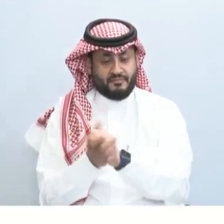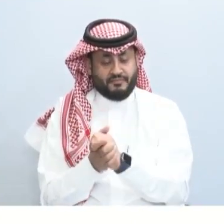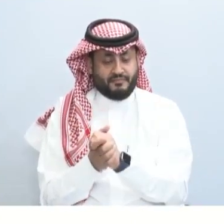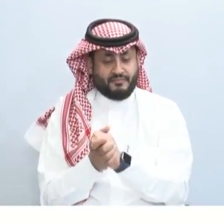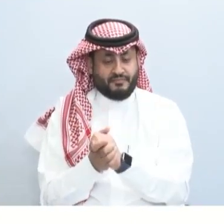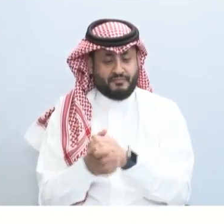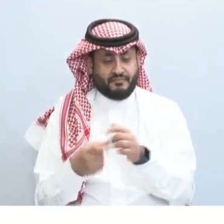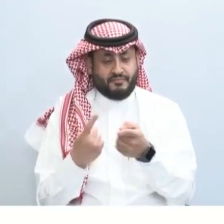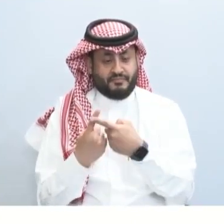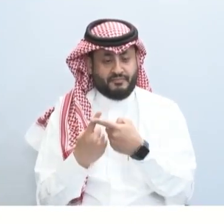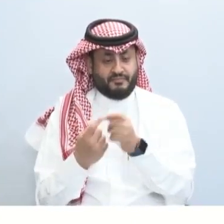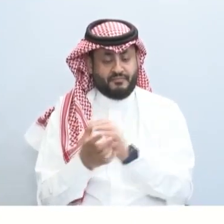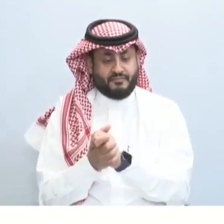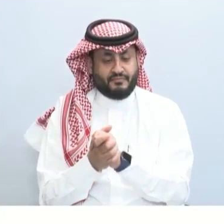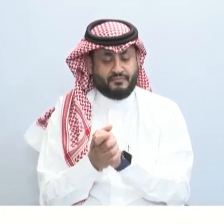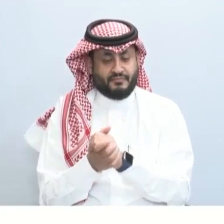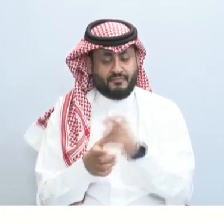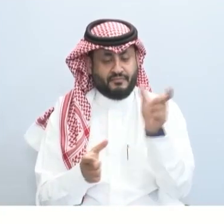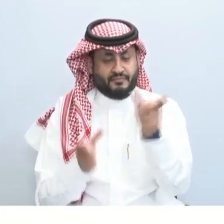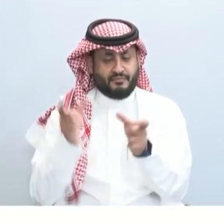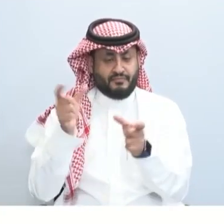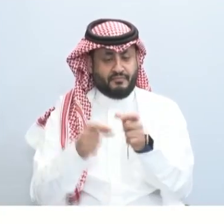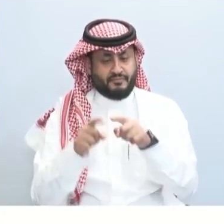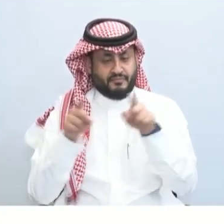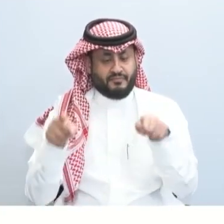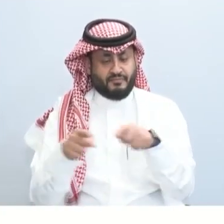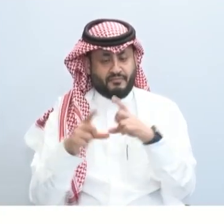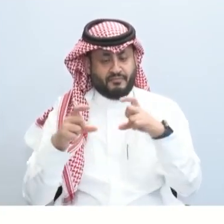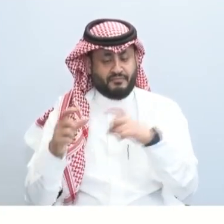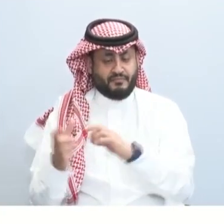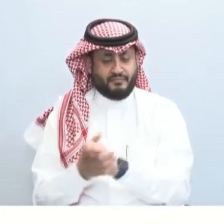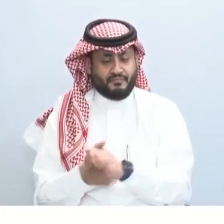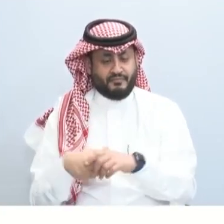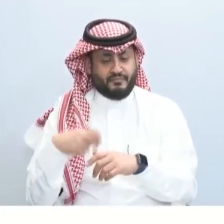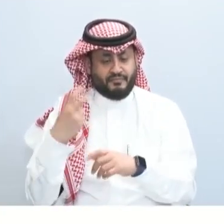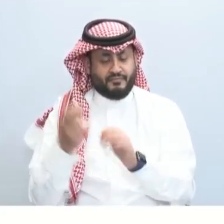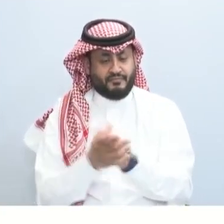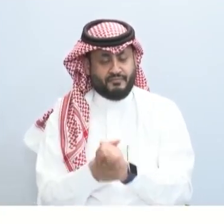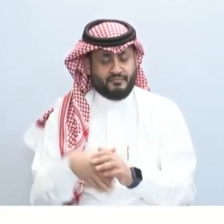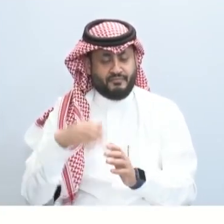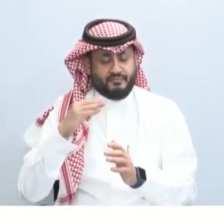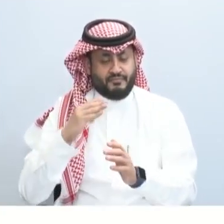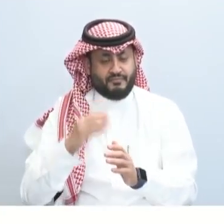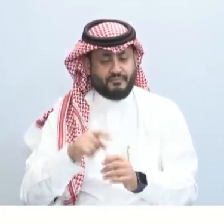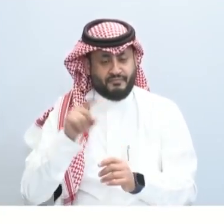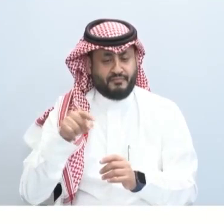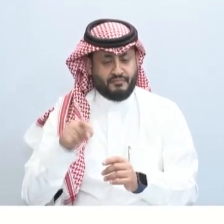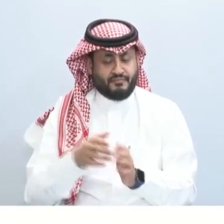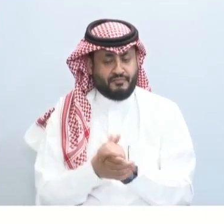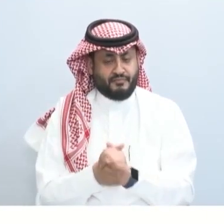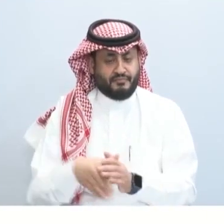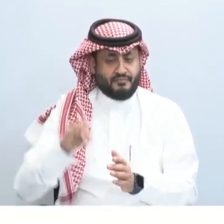to, number one, match words with the pictures, and number two, to answer questions using